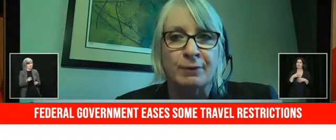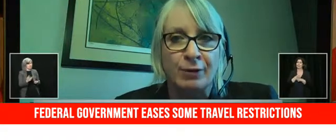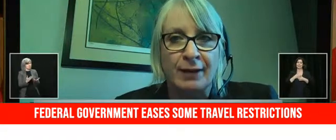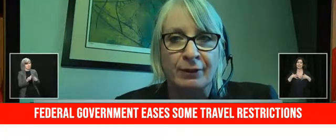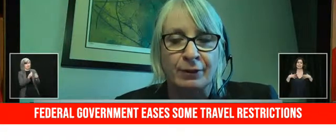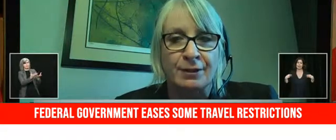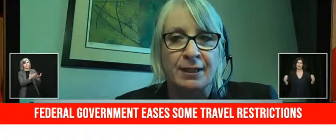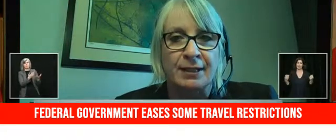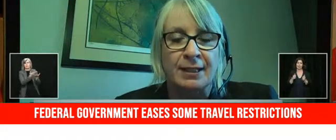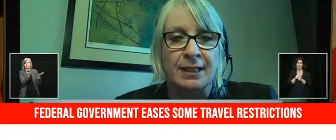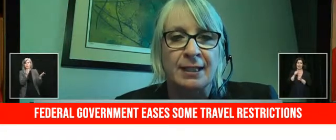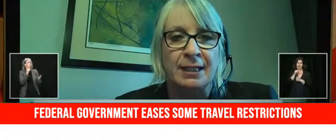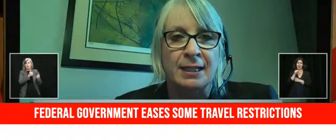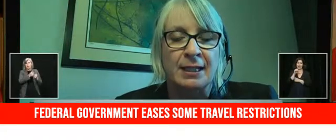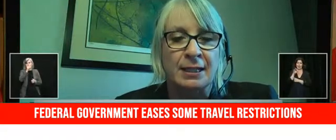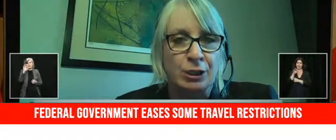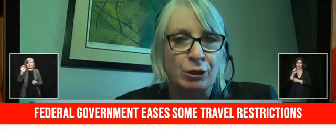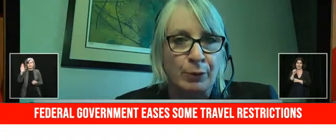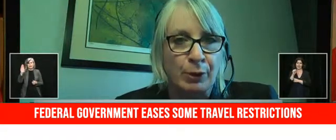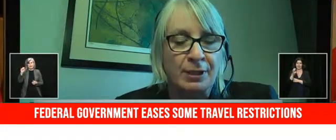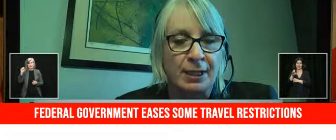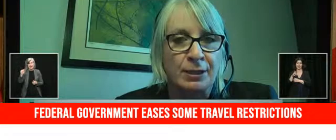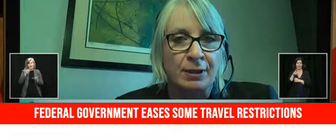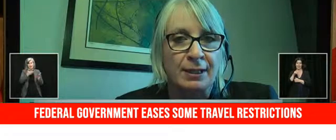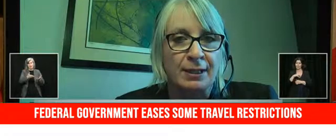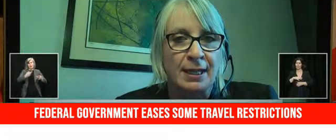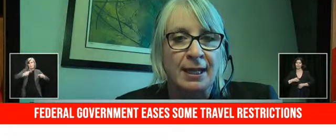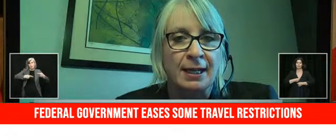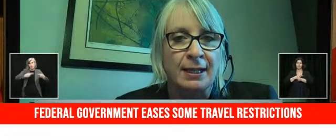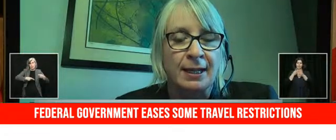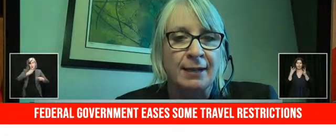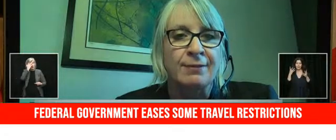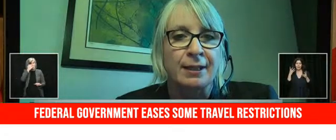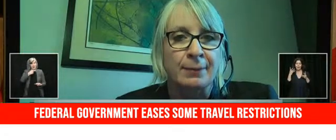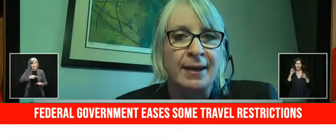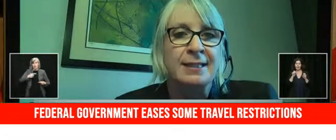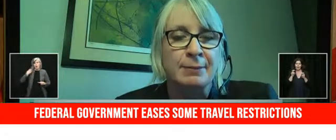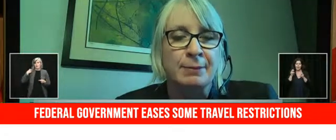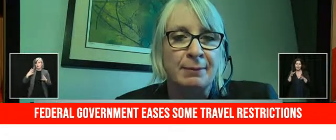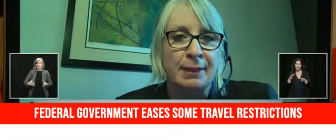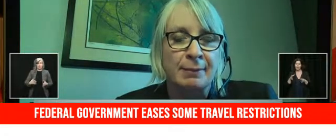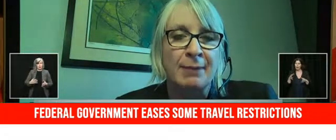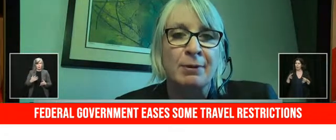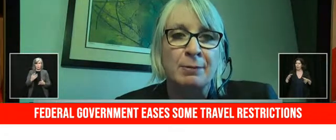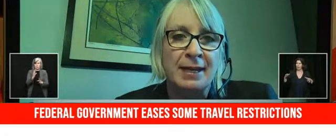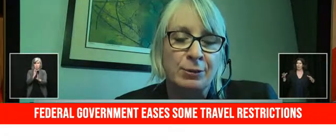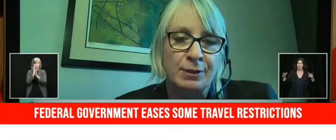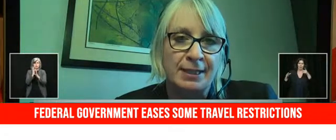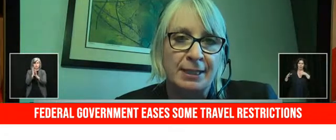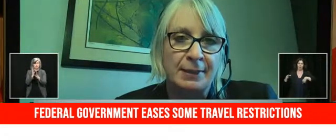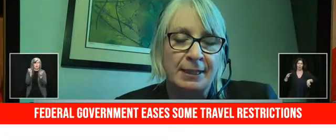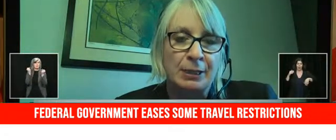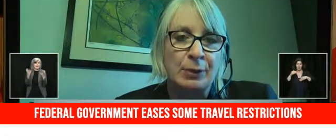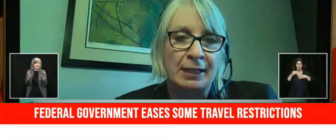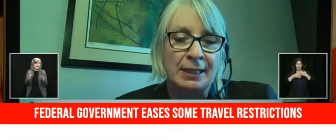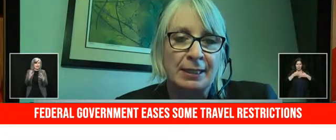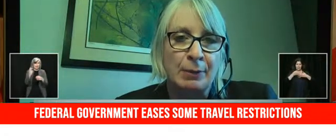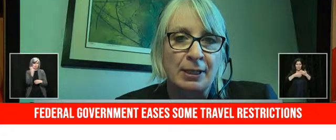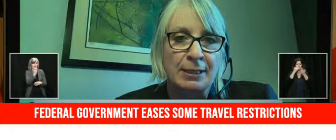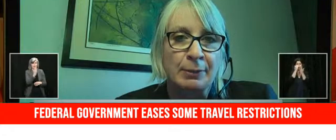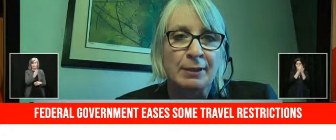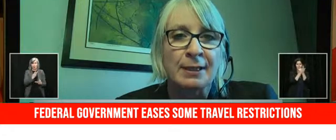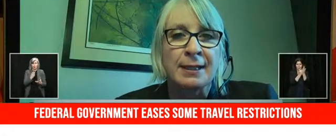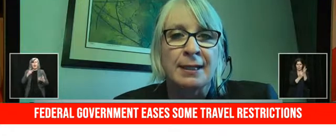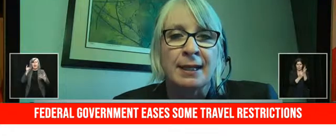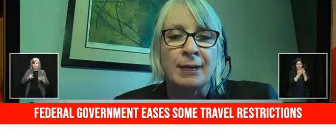high volume of travelers, and they need a certain process so that they have the capacity to be able to make those assessments as quickly